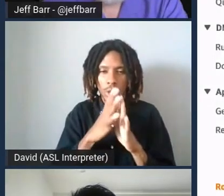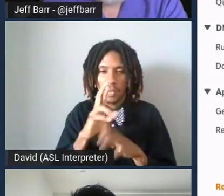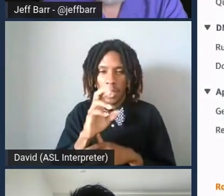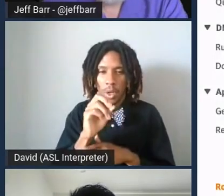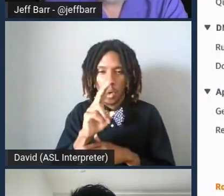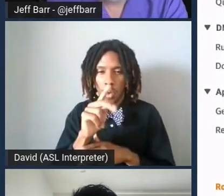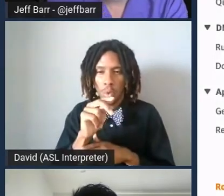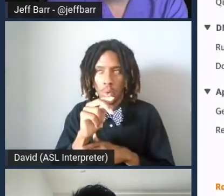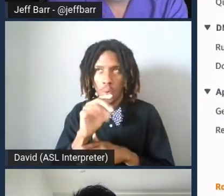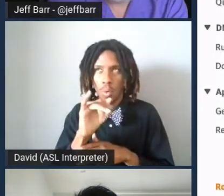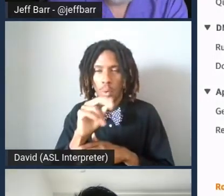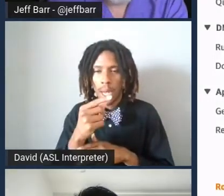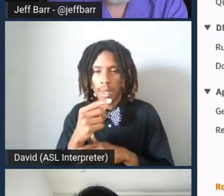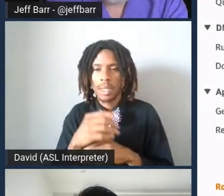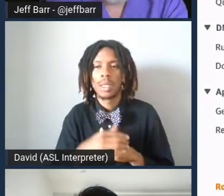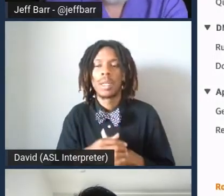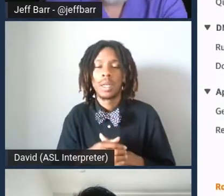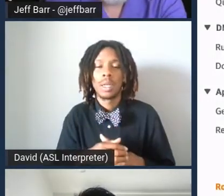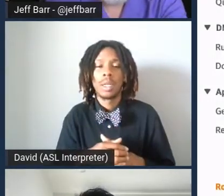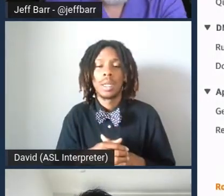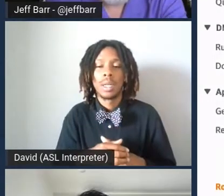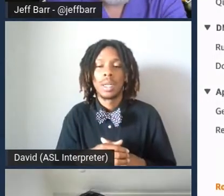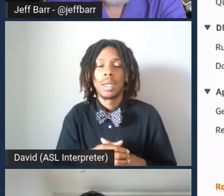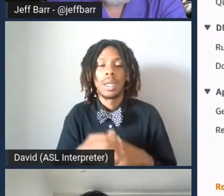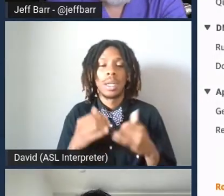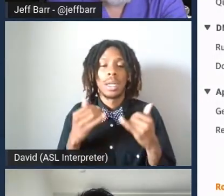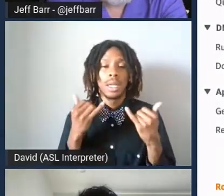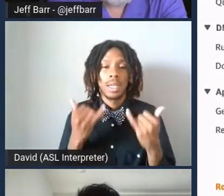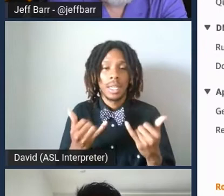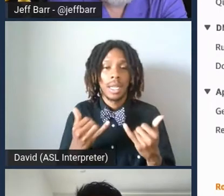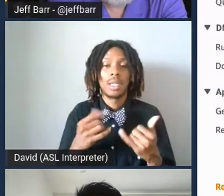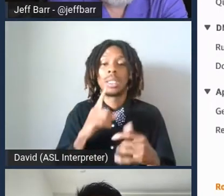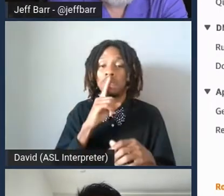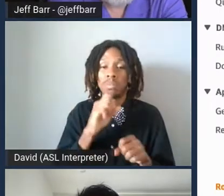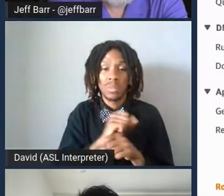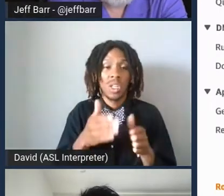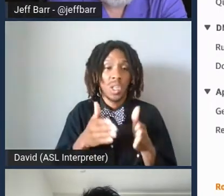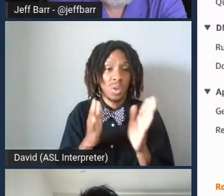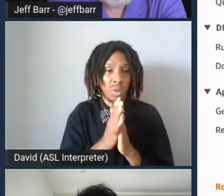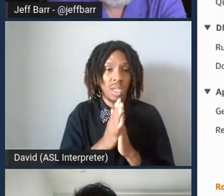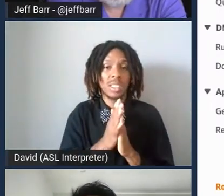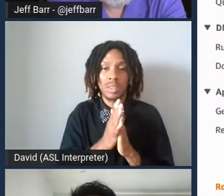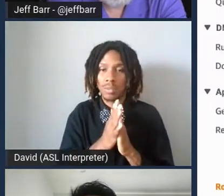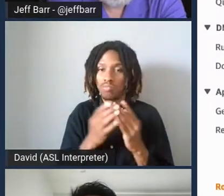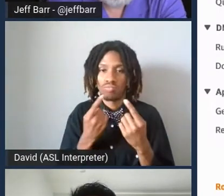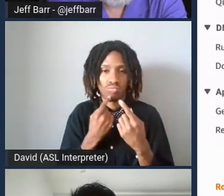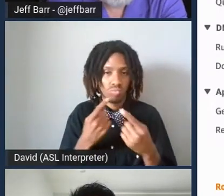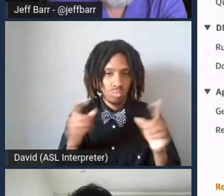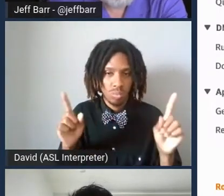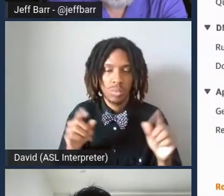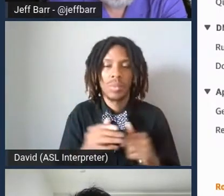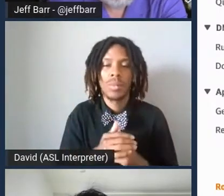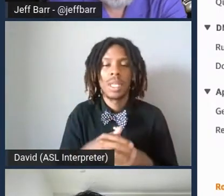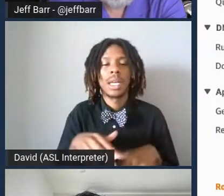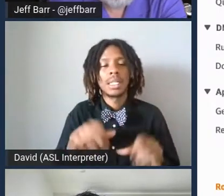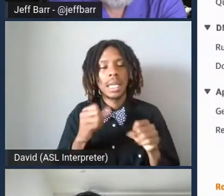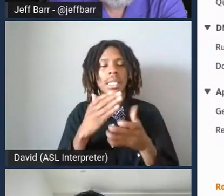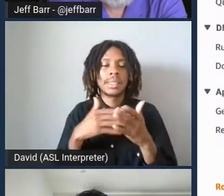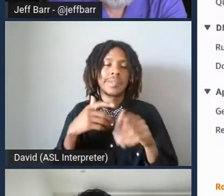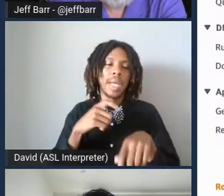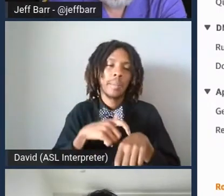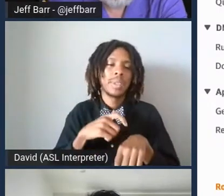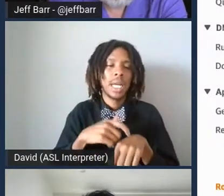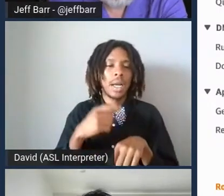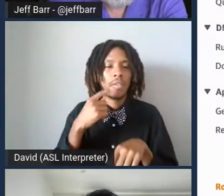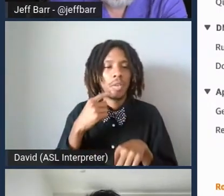So now that the API request has been successfully carried out, it will take some time for